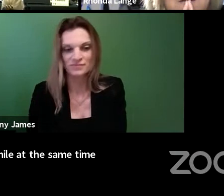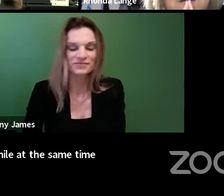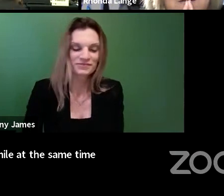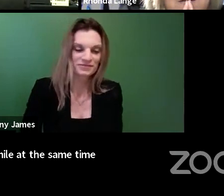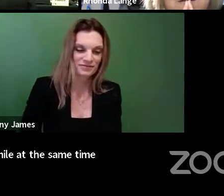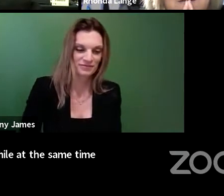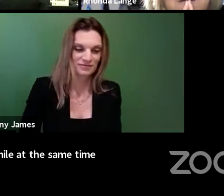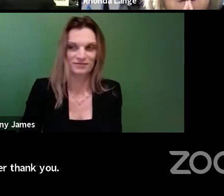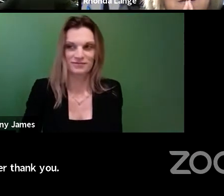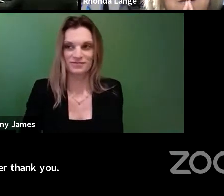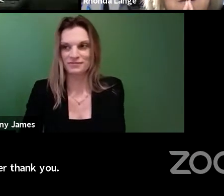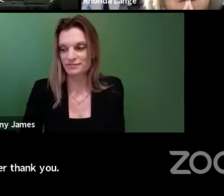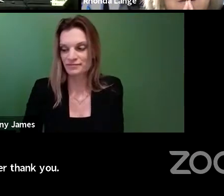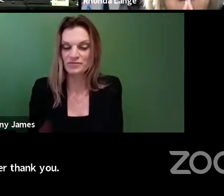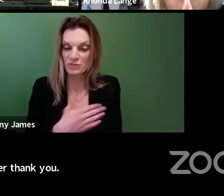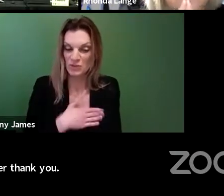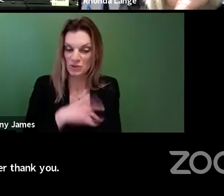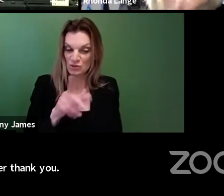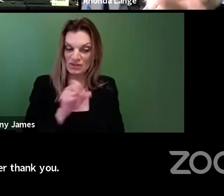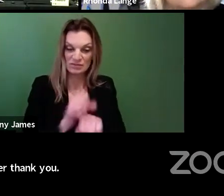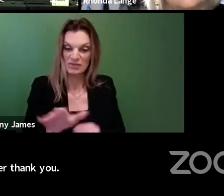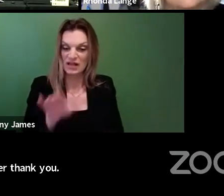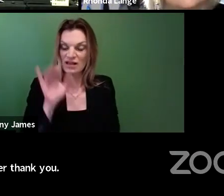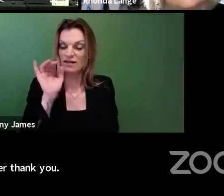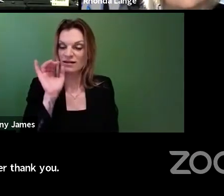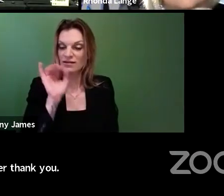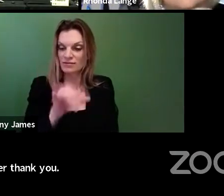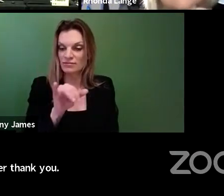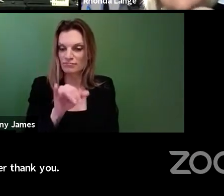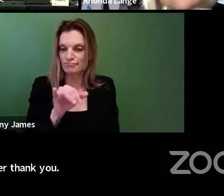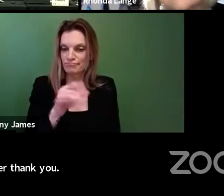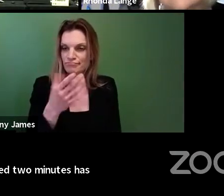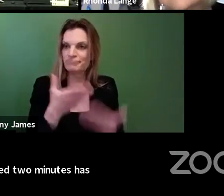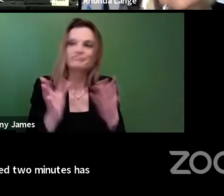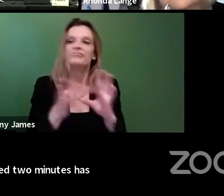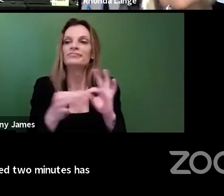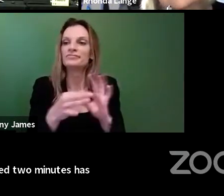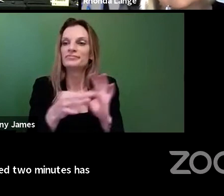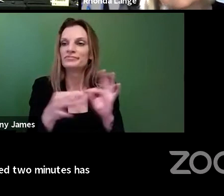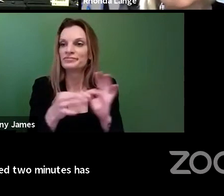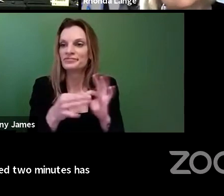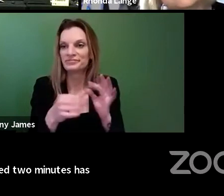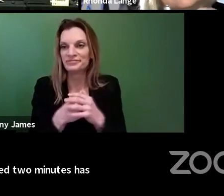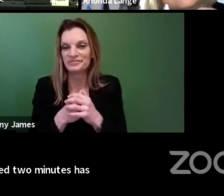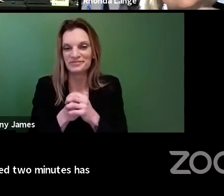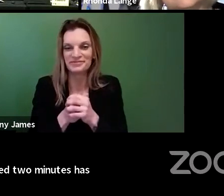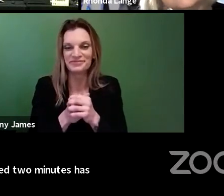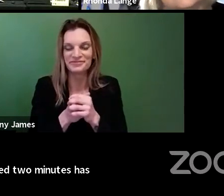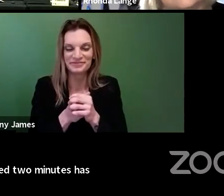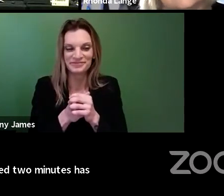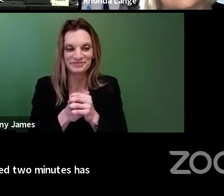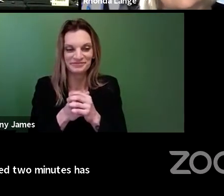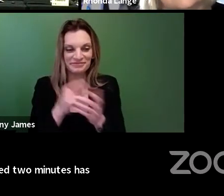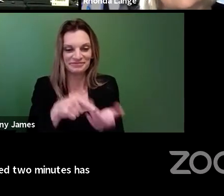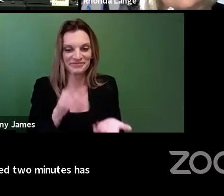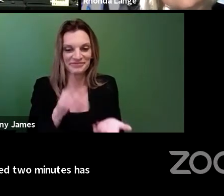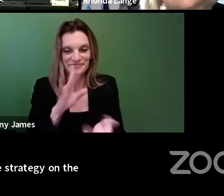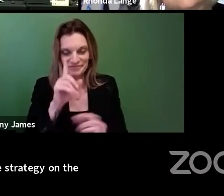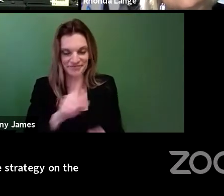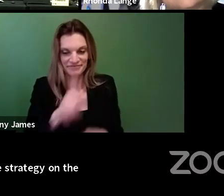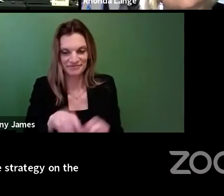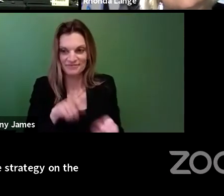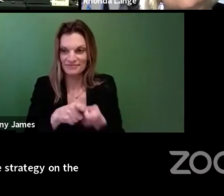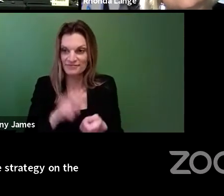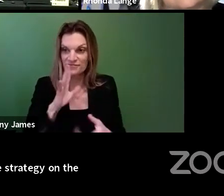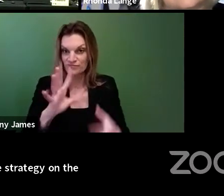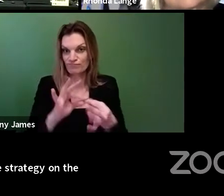ended, please submit the strategy on the public comment portal, and we will definitely take a look at what you gave us this